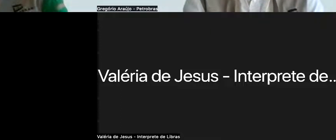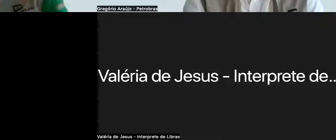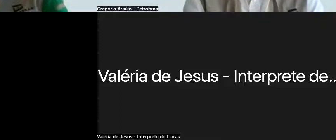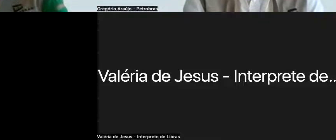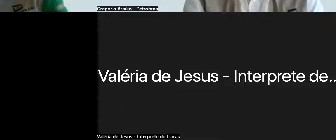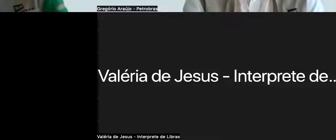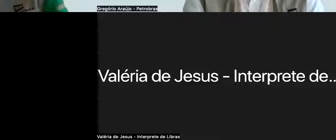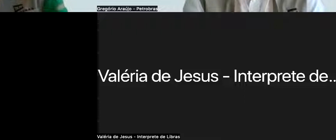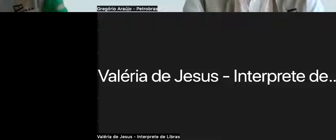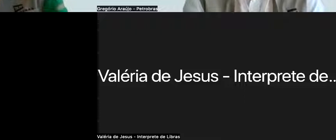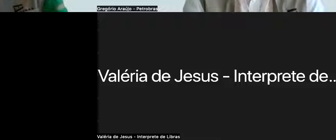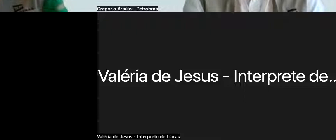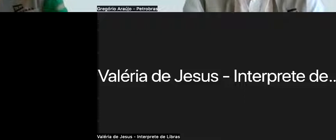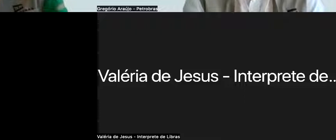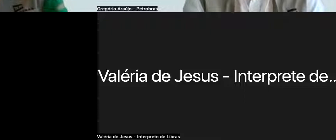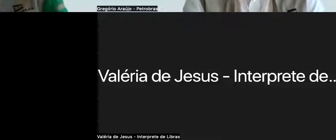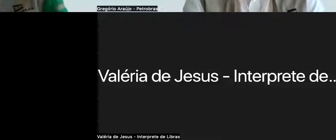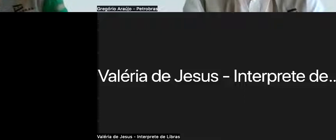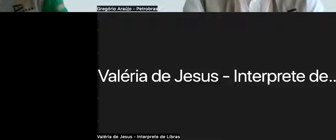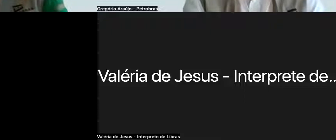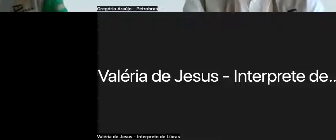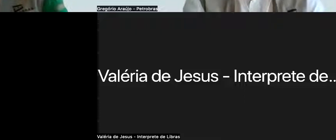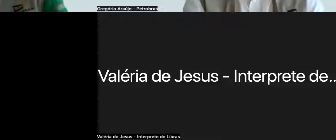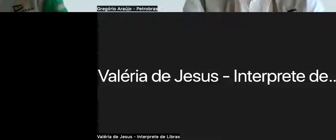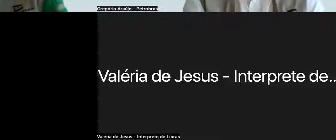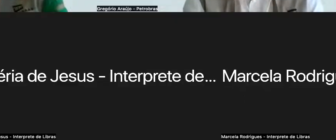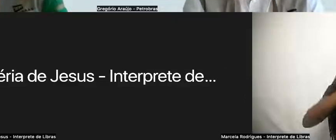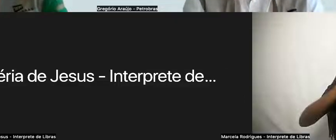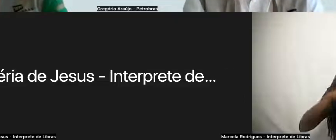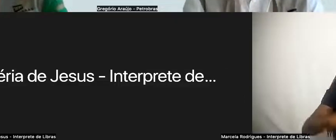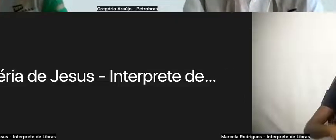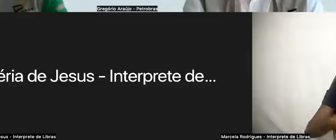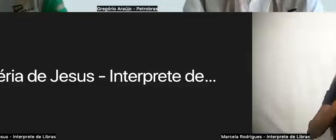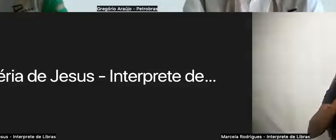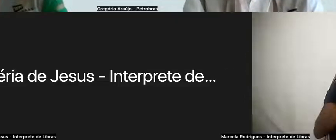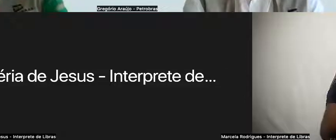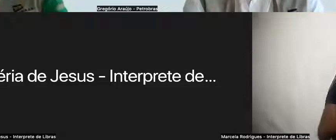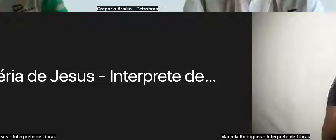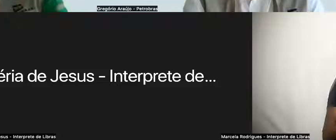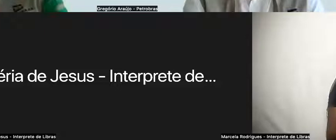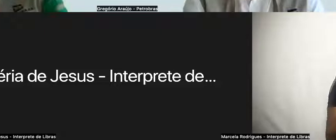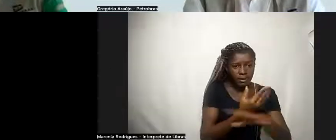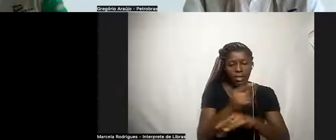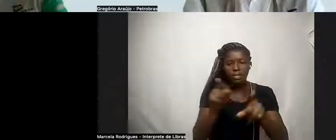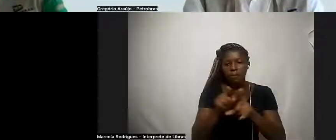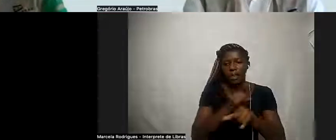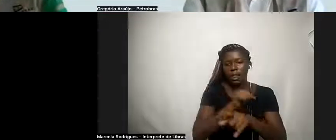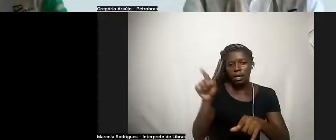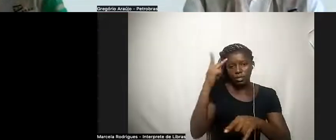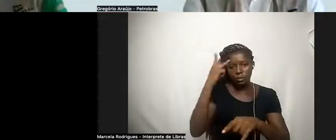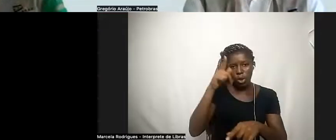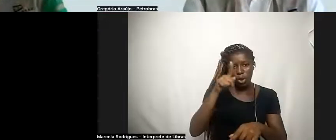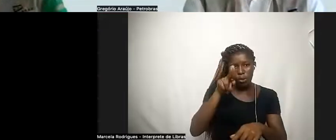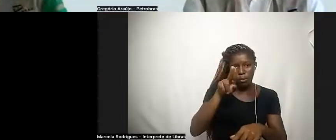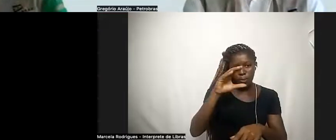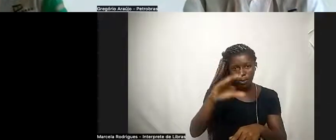specific studies. There is a veterinary partnership that study pathologies of some animals. There are, with PUC Rio Grande do Sul, there are